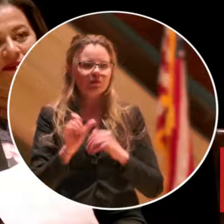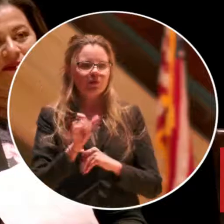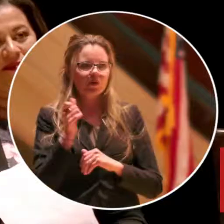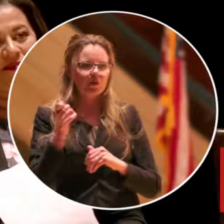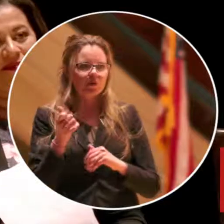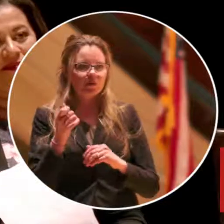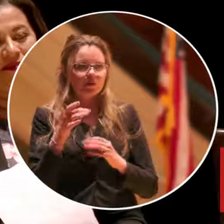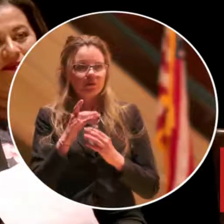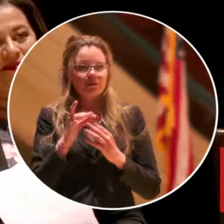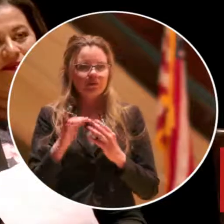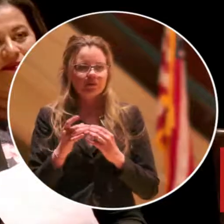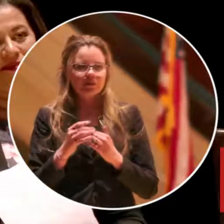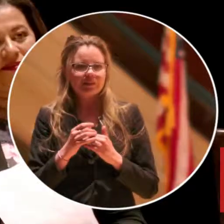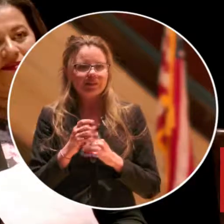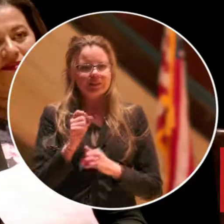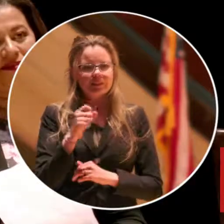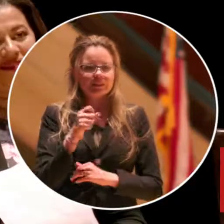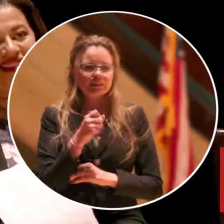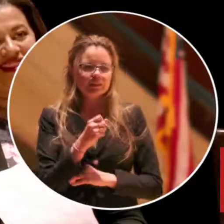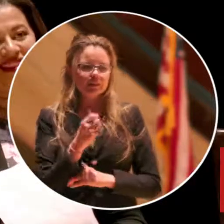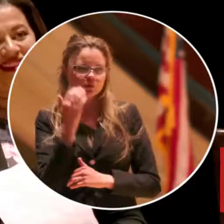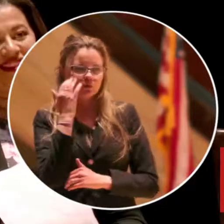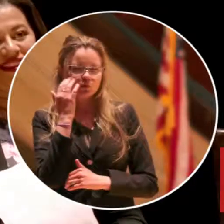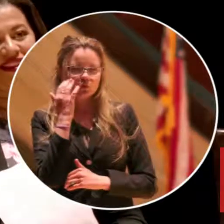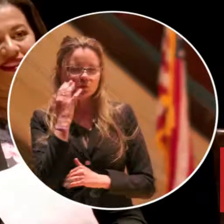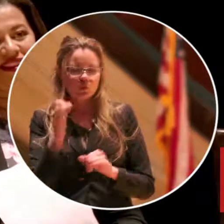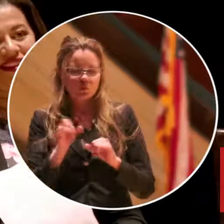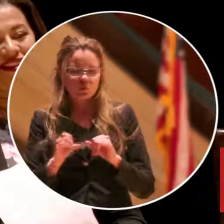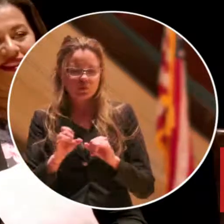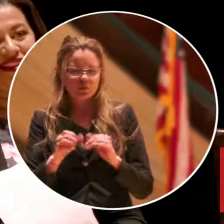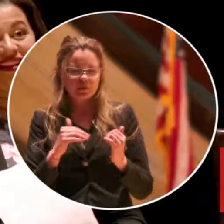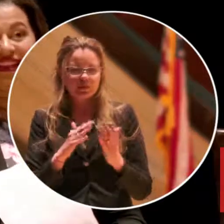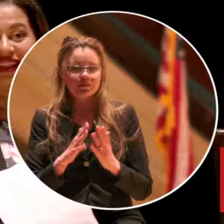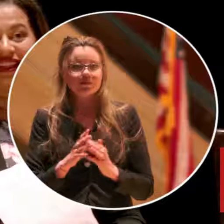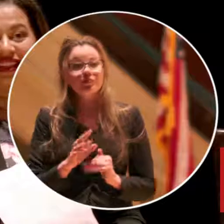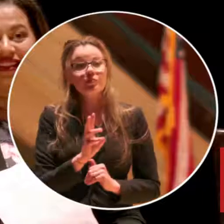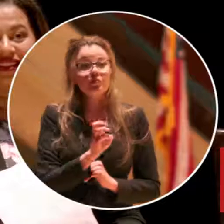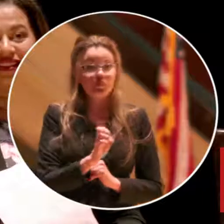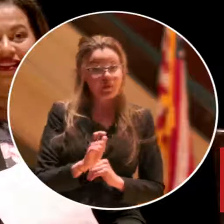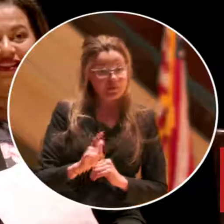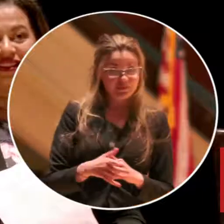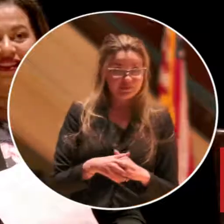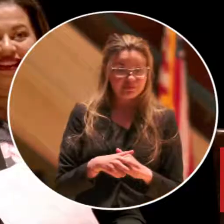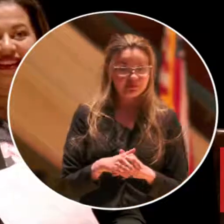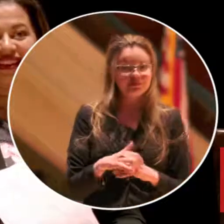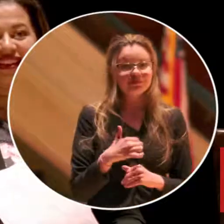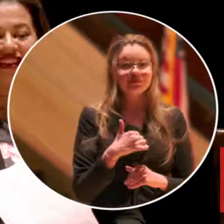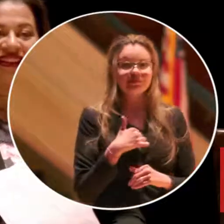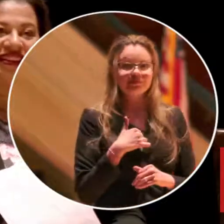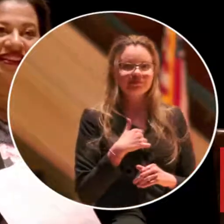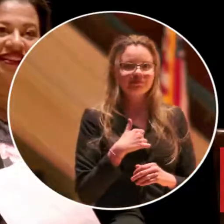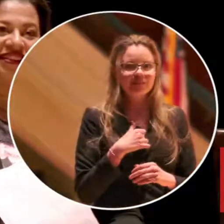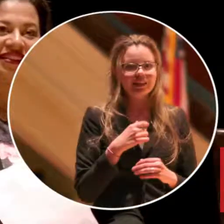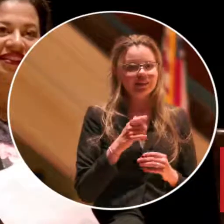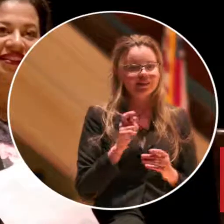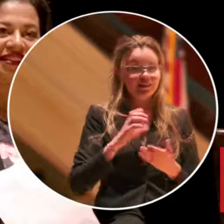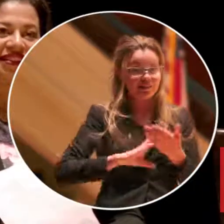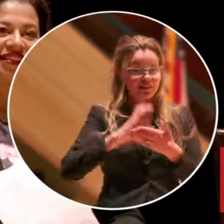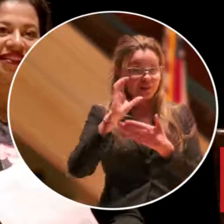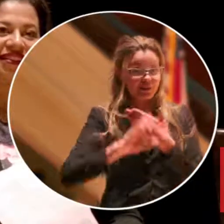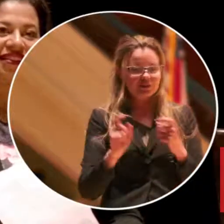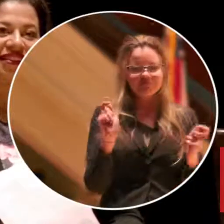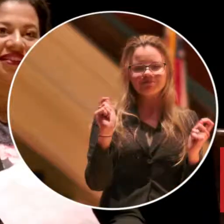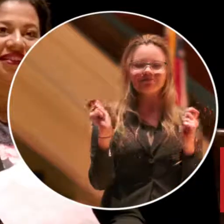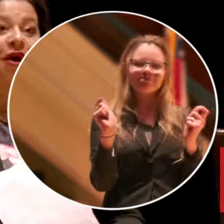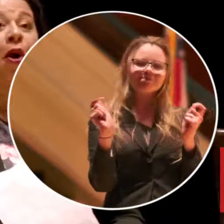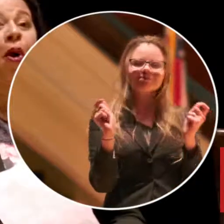Yes, Mom, I'm familiar with the rhythm method. Well, my mother continued, I decided to adjust my calendar a little bit and see what